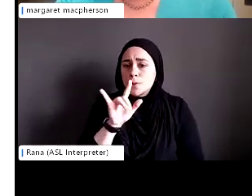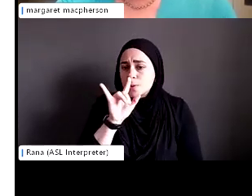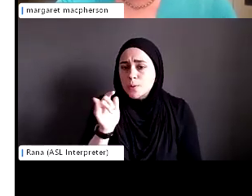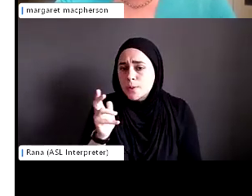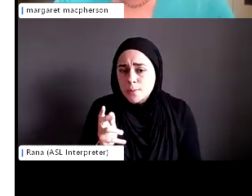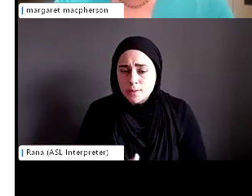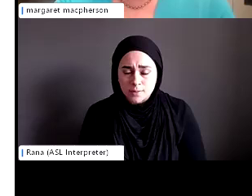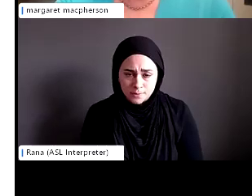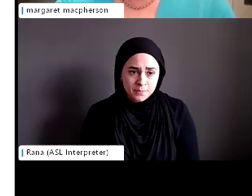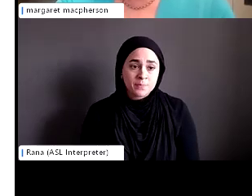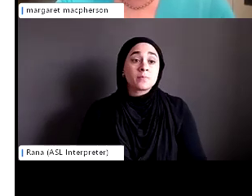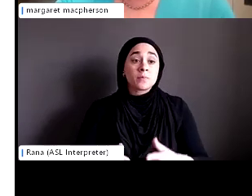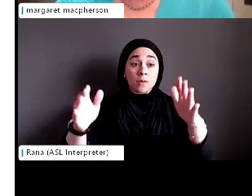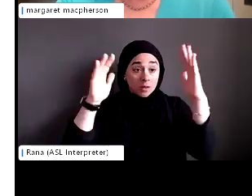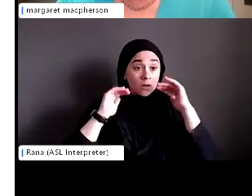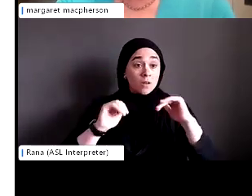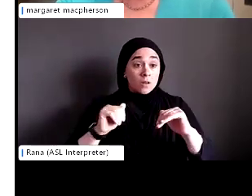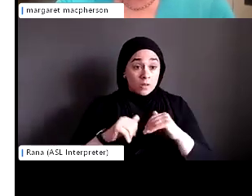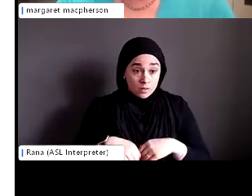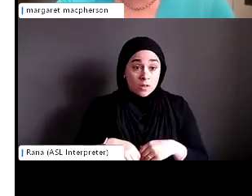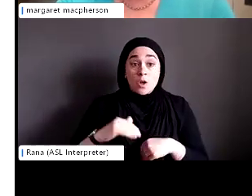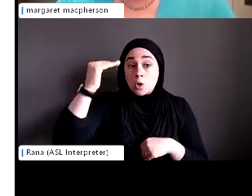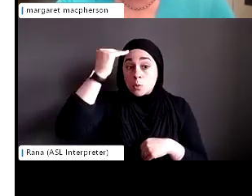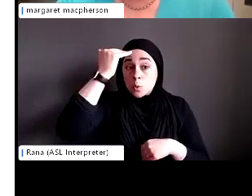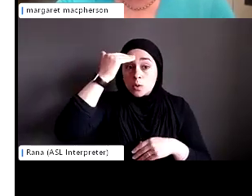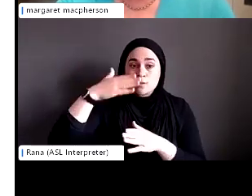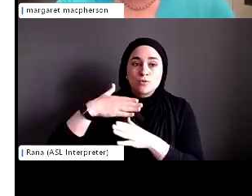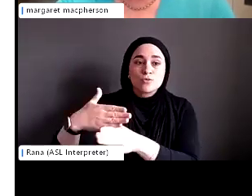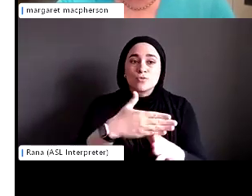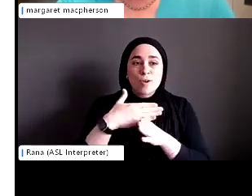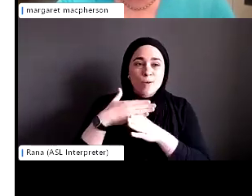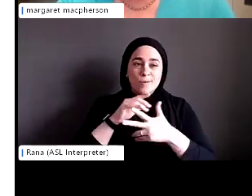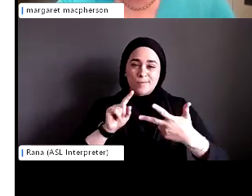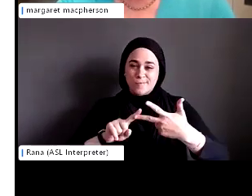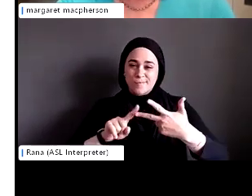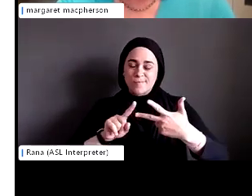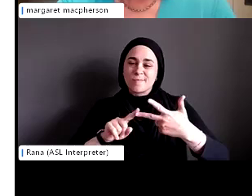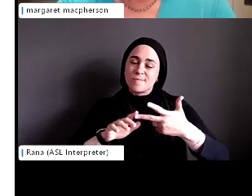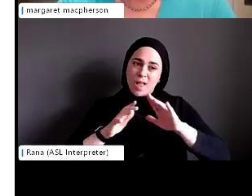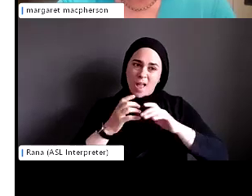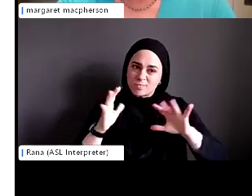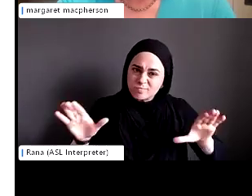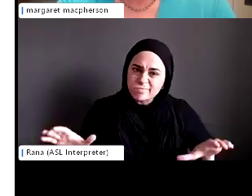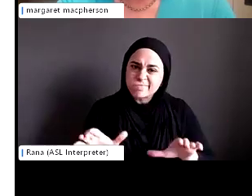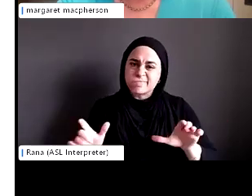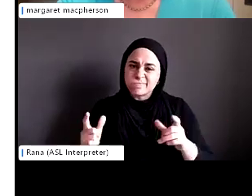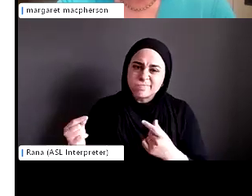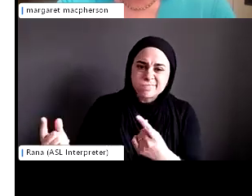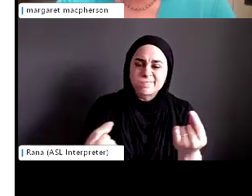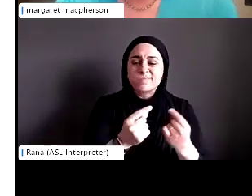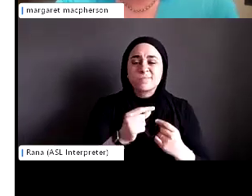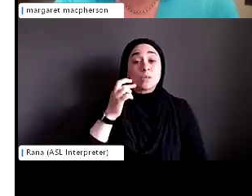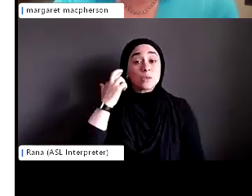They also participate in knowledge sharing and mobilization, and there's where the Canadian network plays such a huge role as a